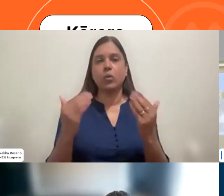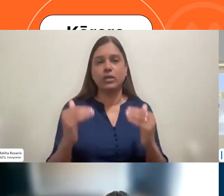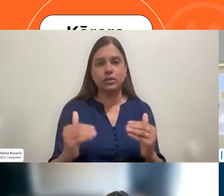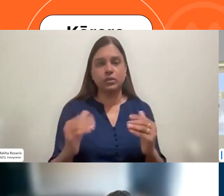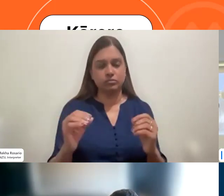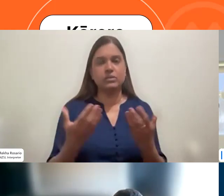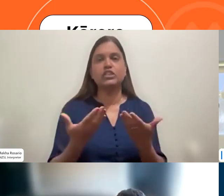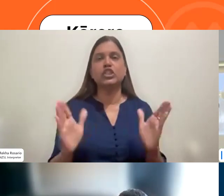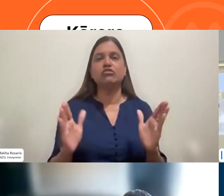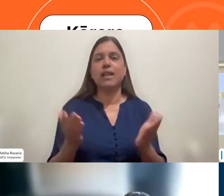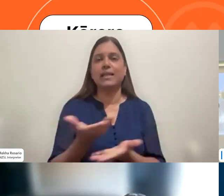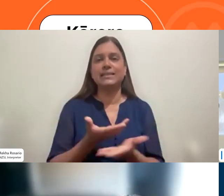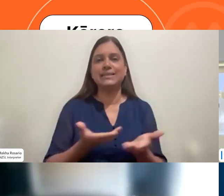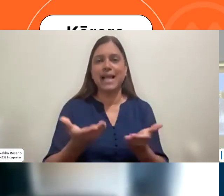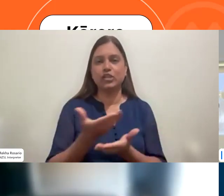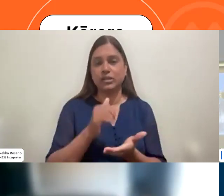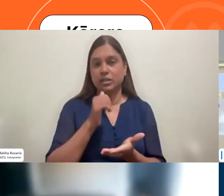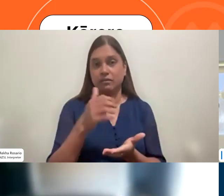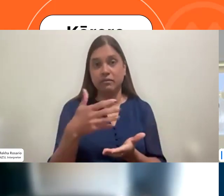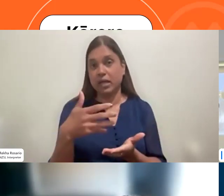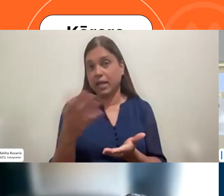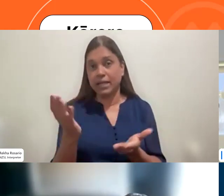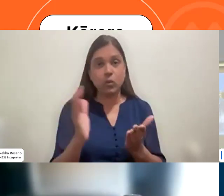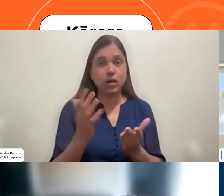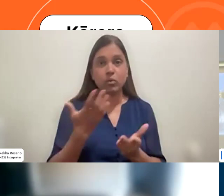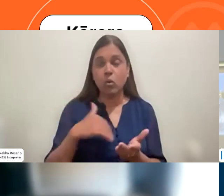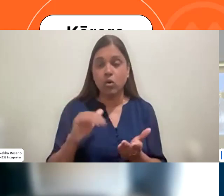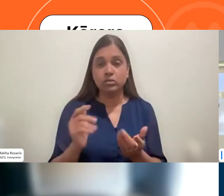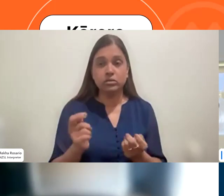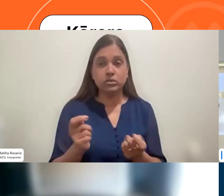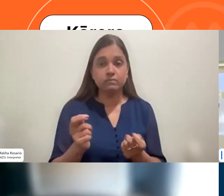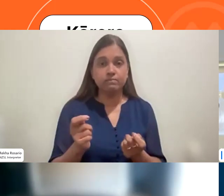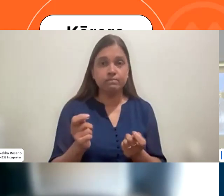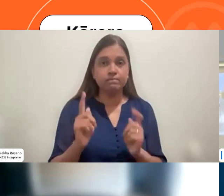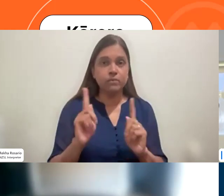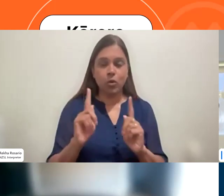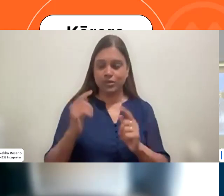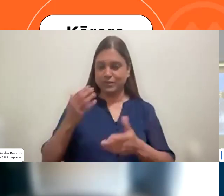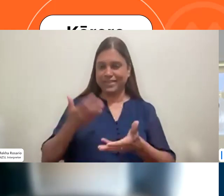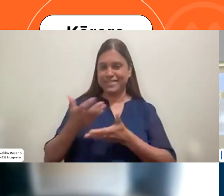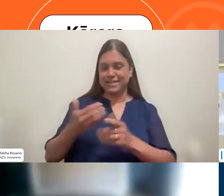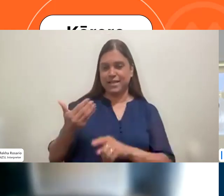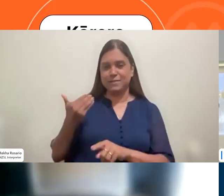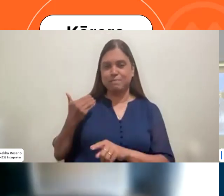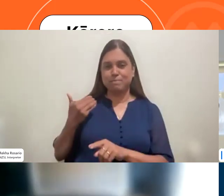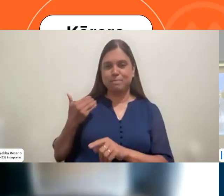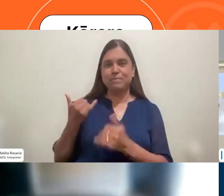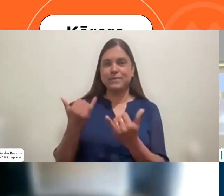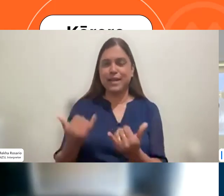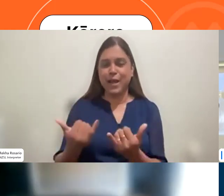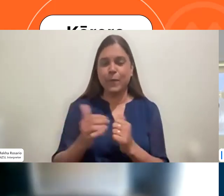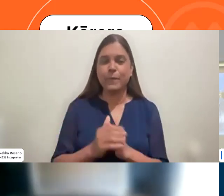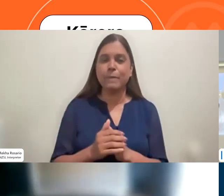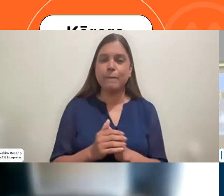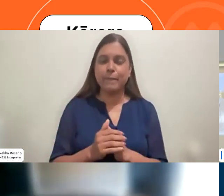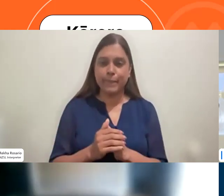discussions, really, if anybody wants to bring up it, what's been discussed. But obviously, Shranda, you've been sitting there